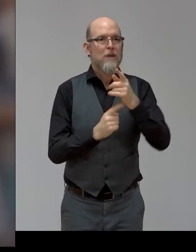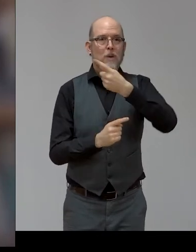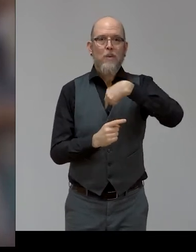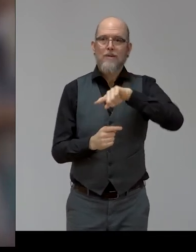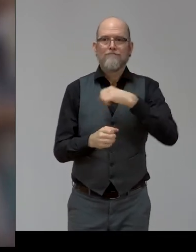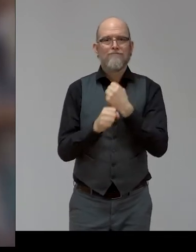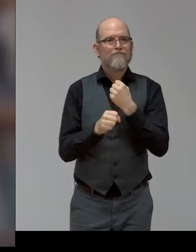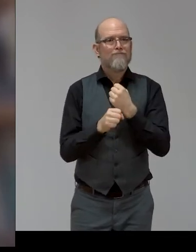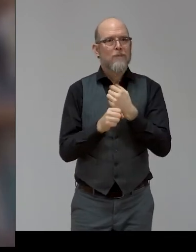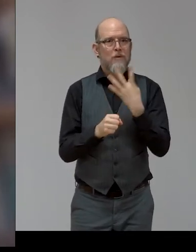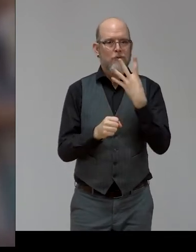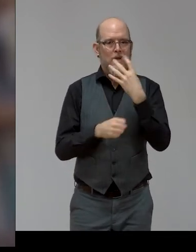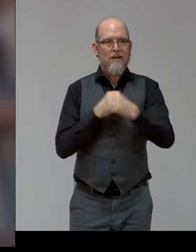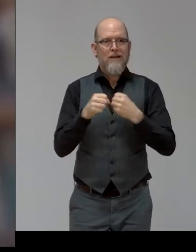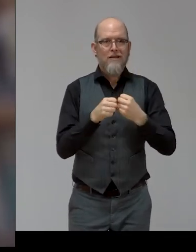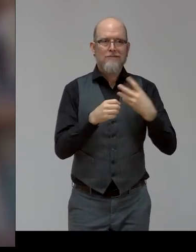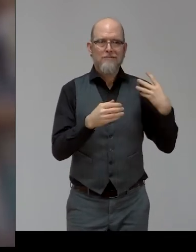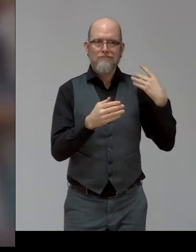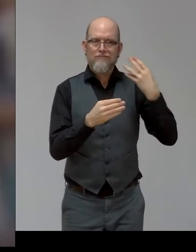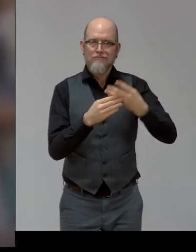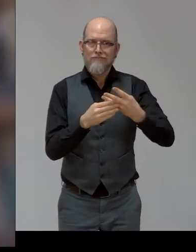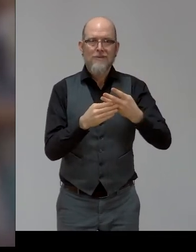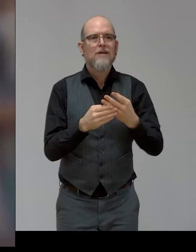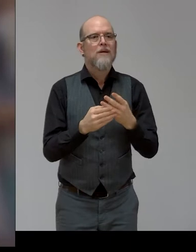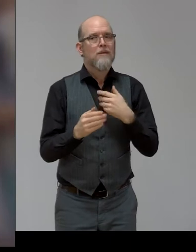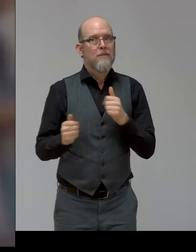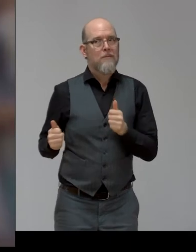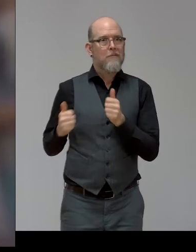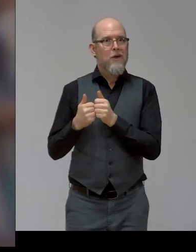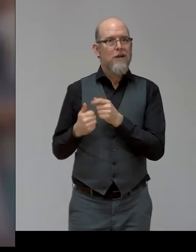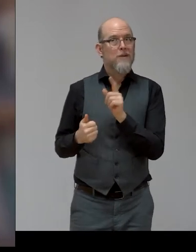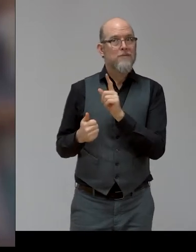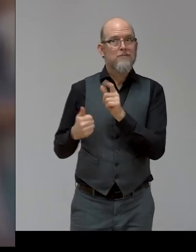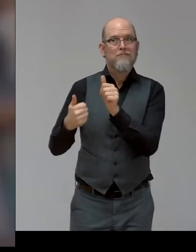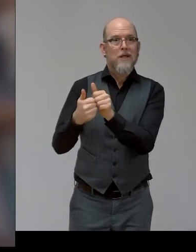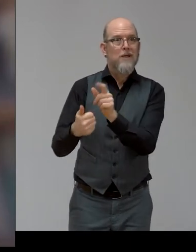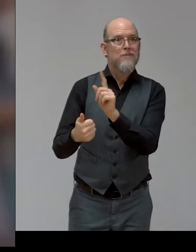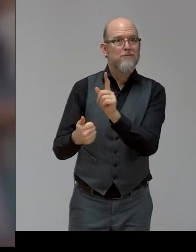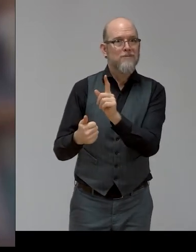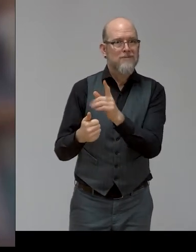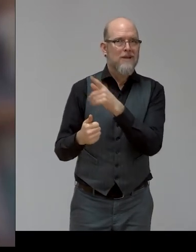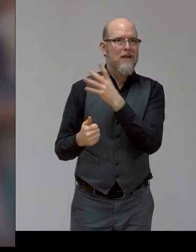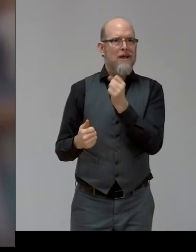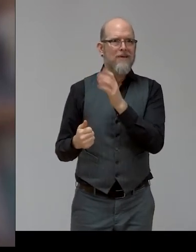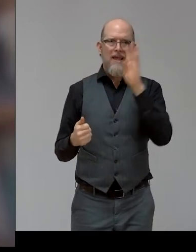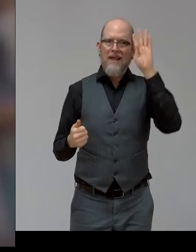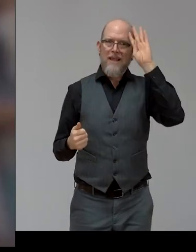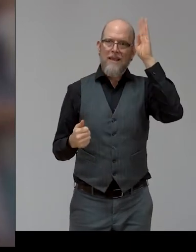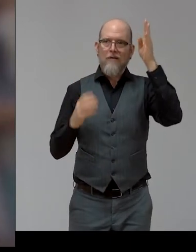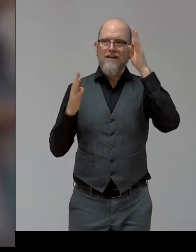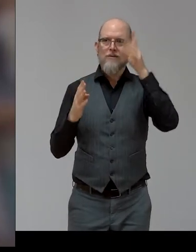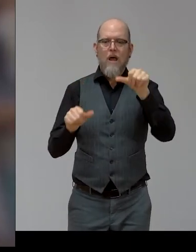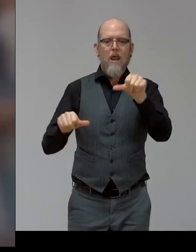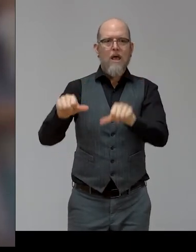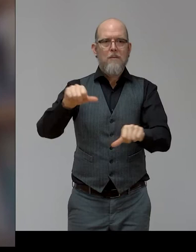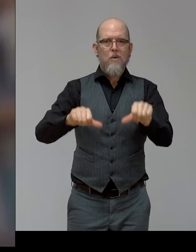almost four years alongside our partners with the Innovation Laboratory with the IDB Bank